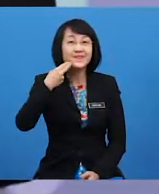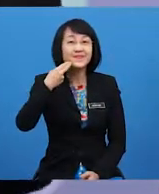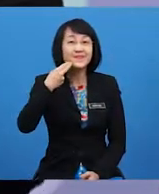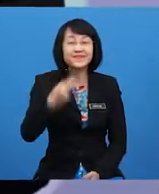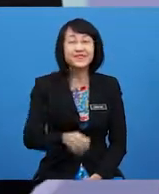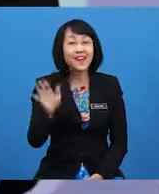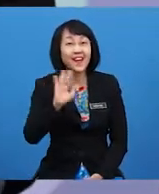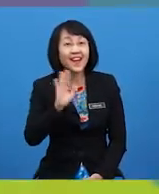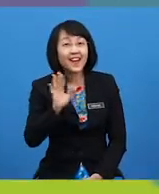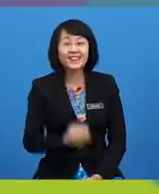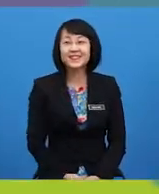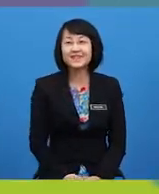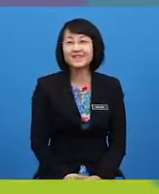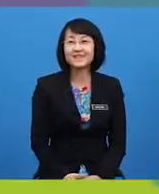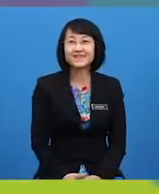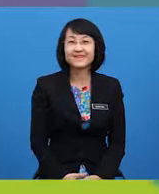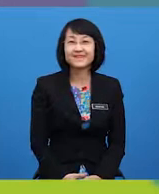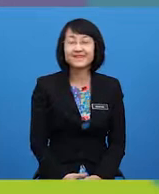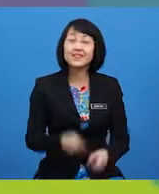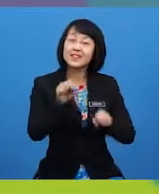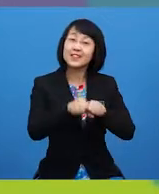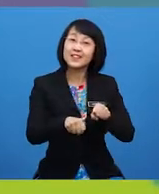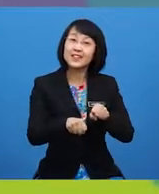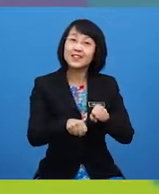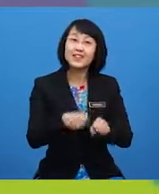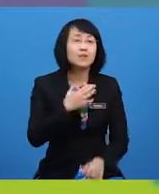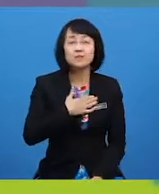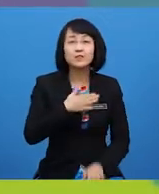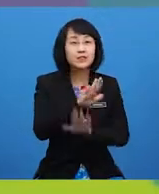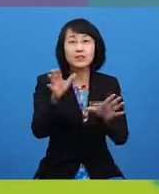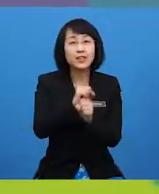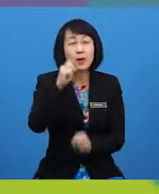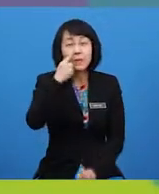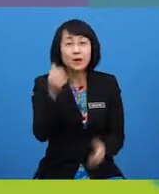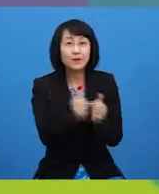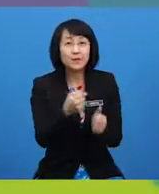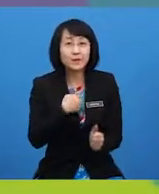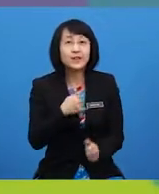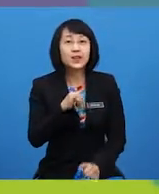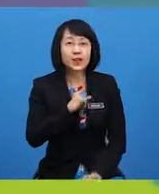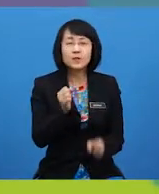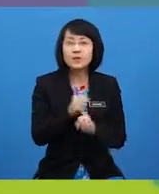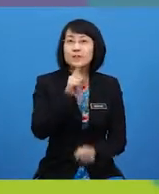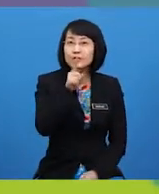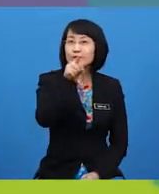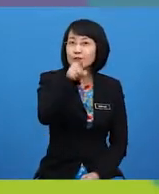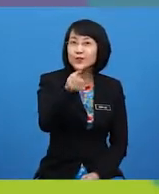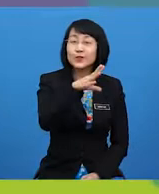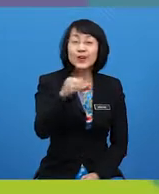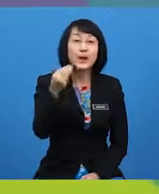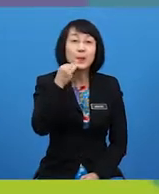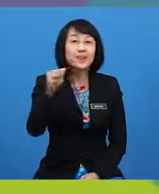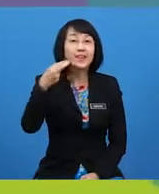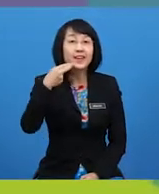Hi, Gramwiz. So, please do not get bored with me, for I'm going to make sure that you and Miss